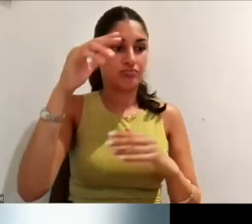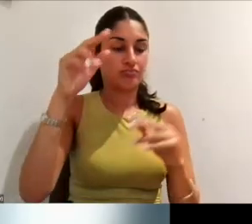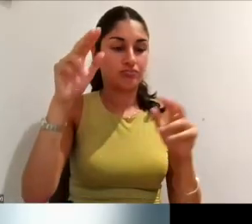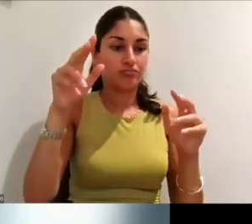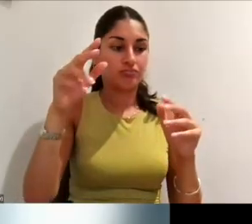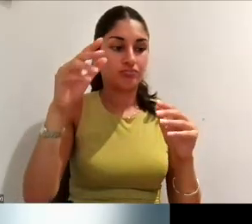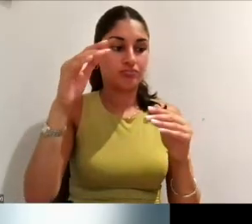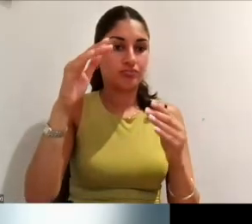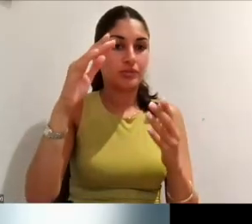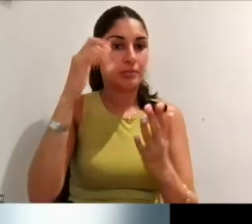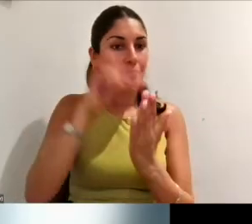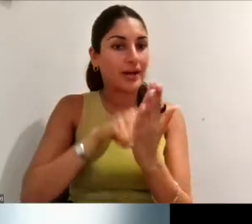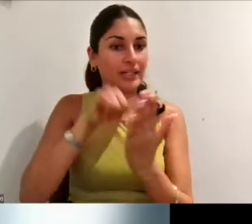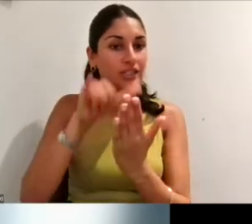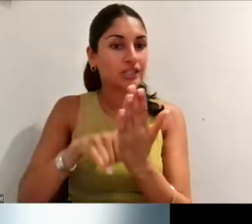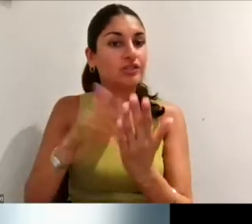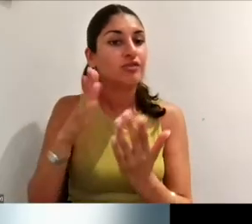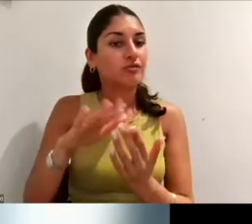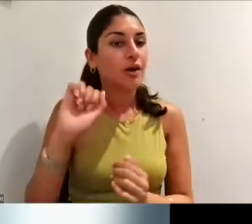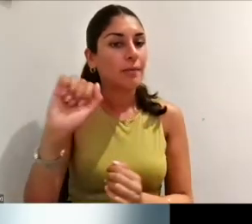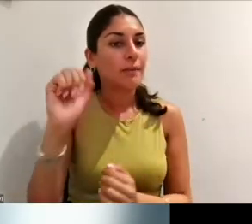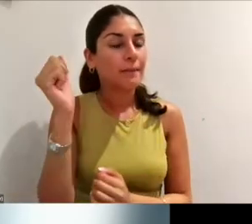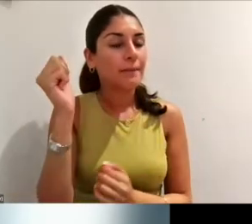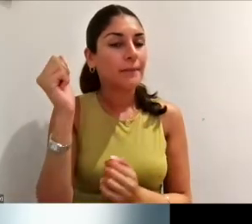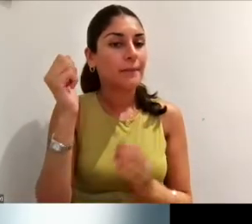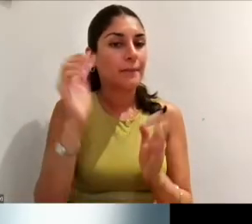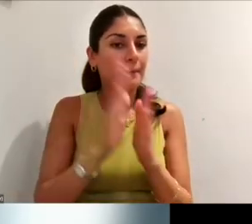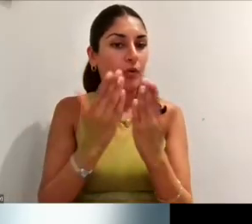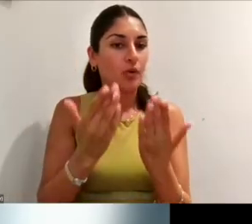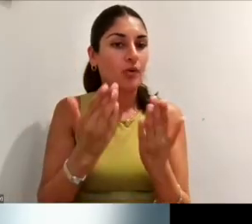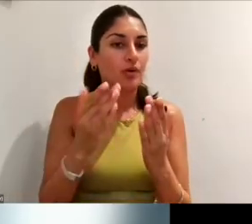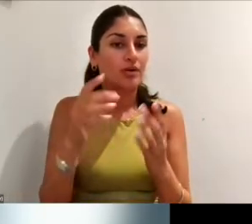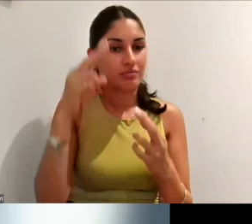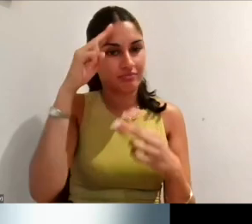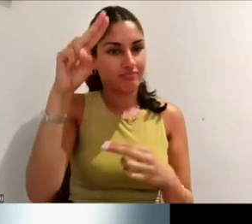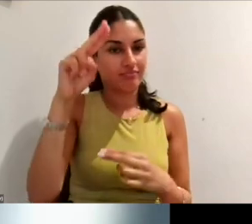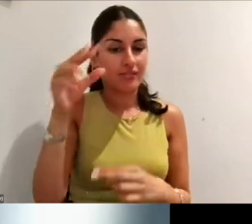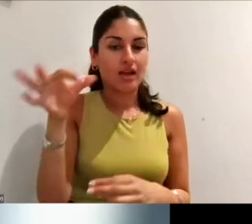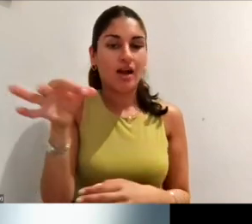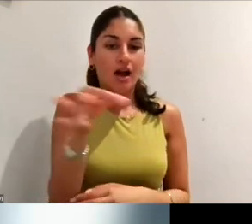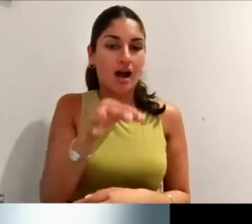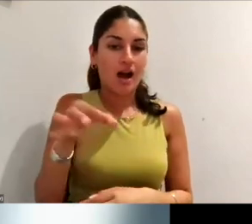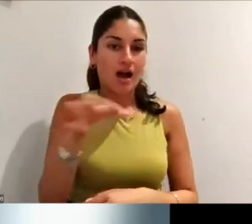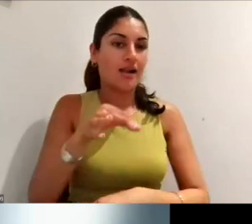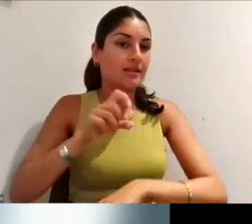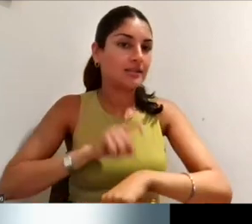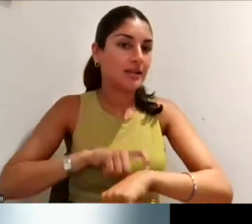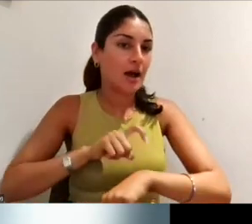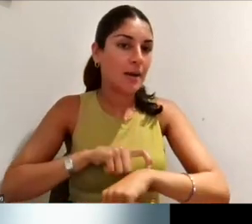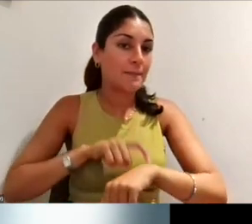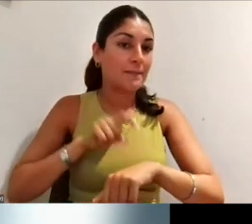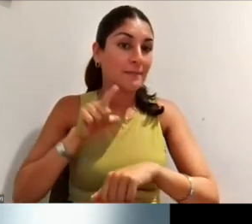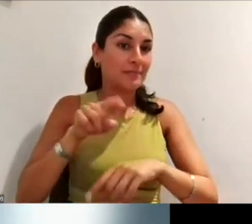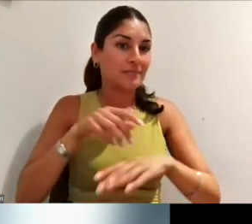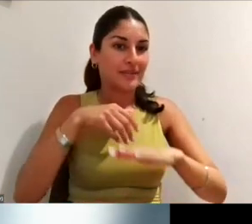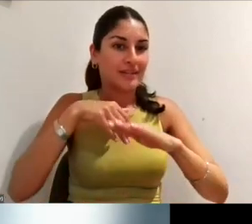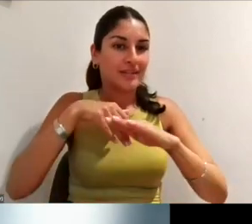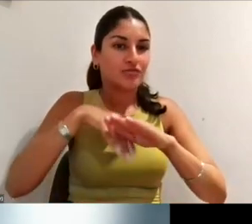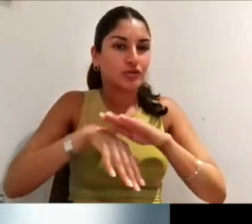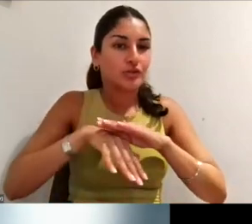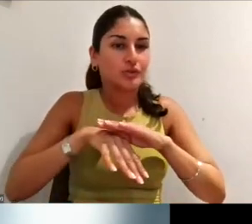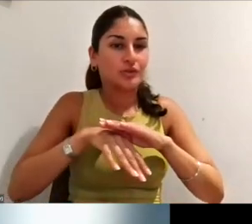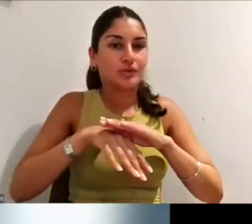Island Time, which is an auto-fictional piece which is rooted in her own experiences as well as some fictional